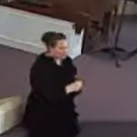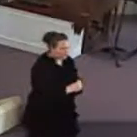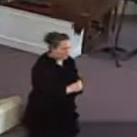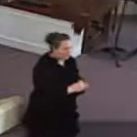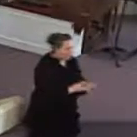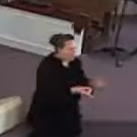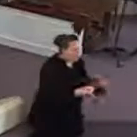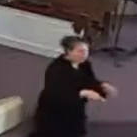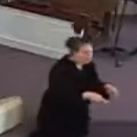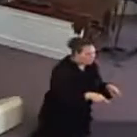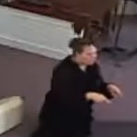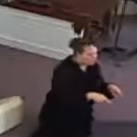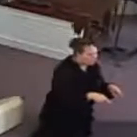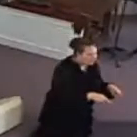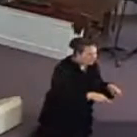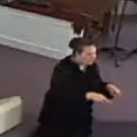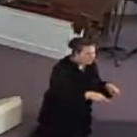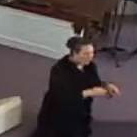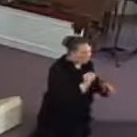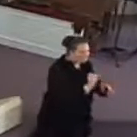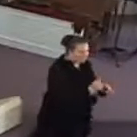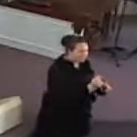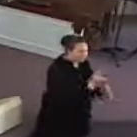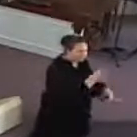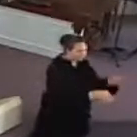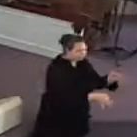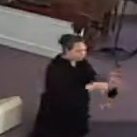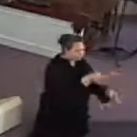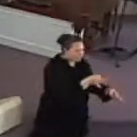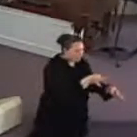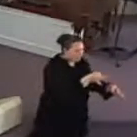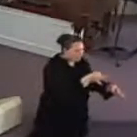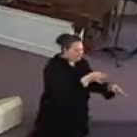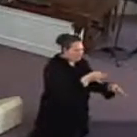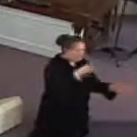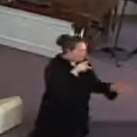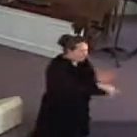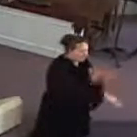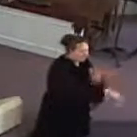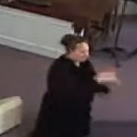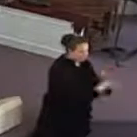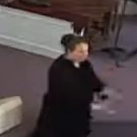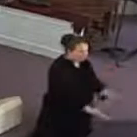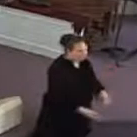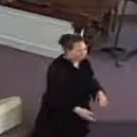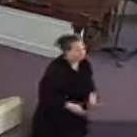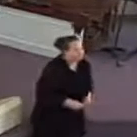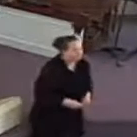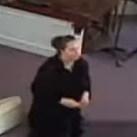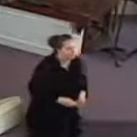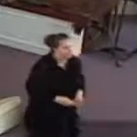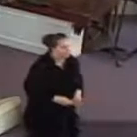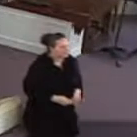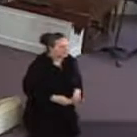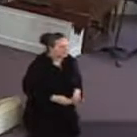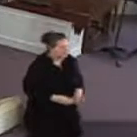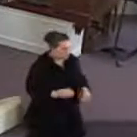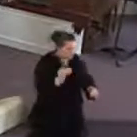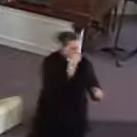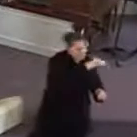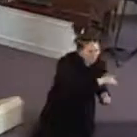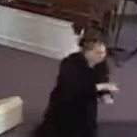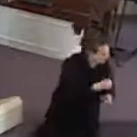And when they lied, there was immediate justice, and they fell down dead. Because they said, you haven't lied unto man,